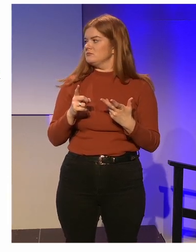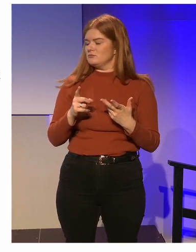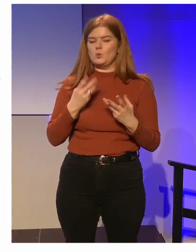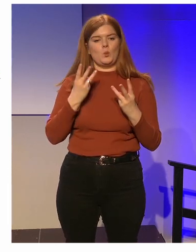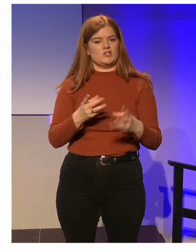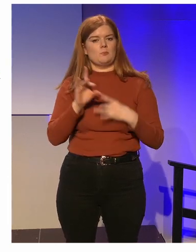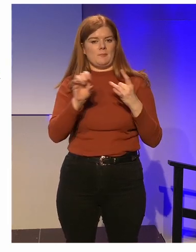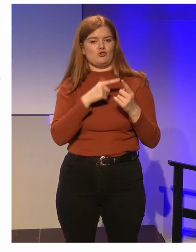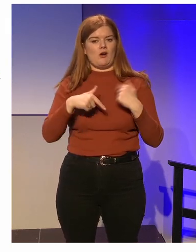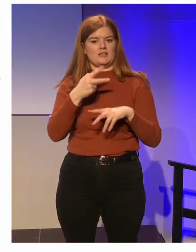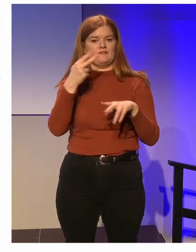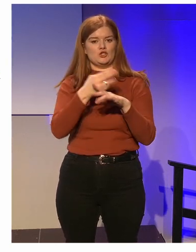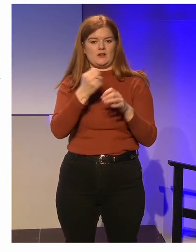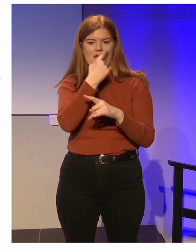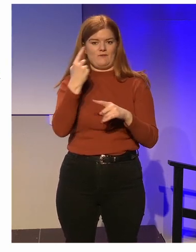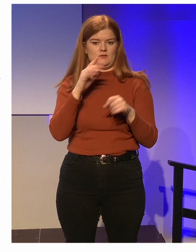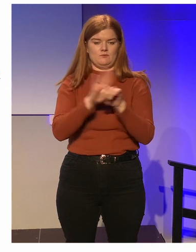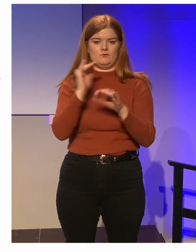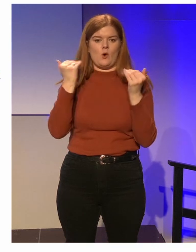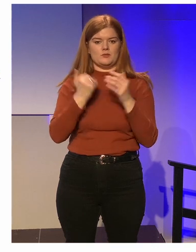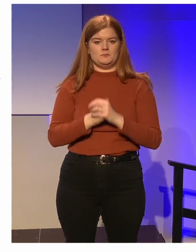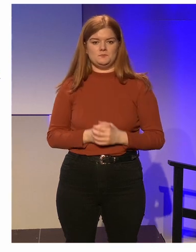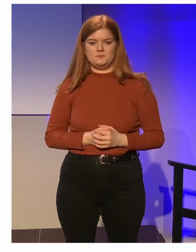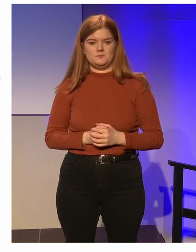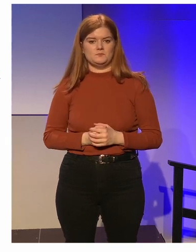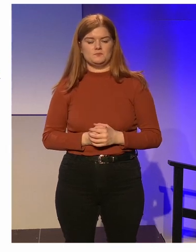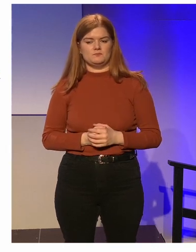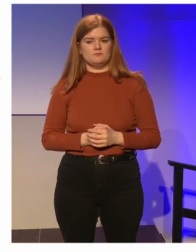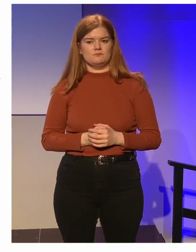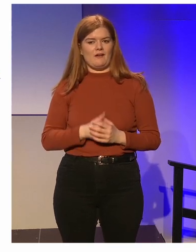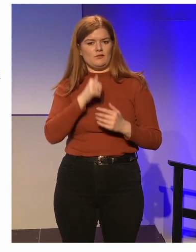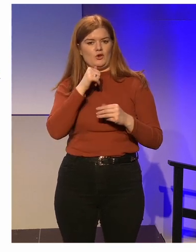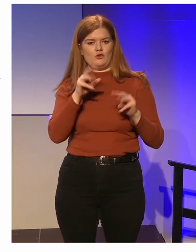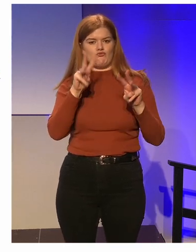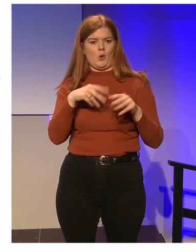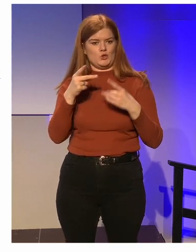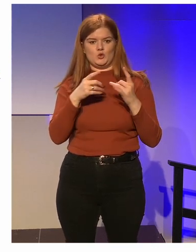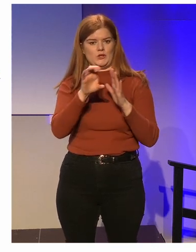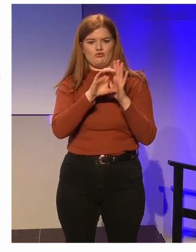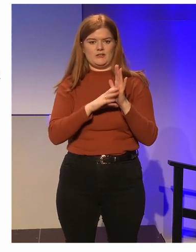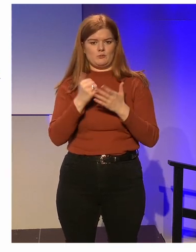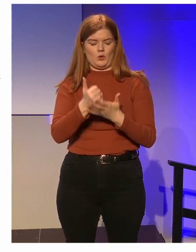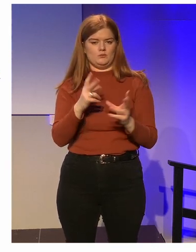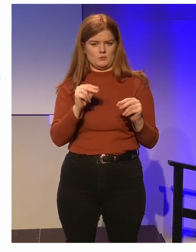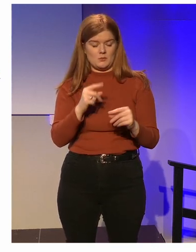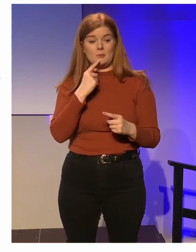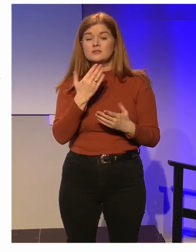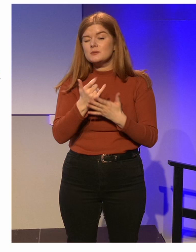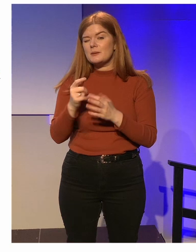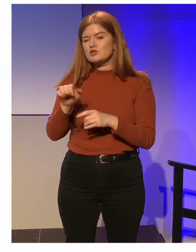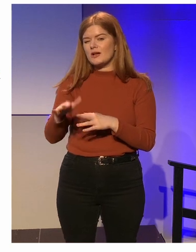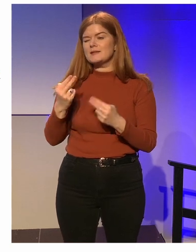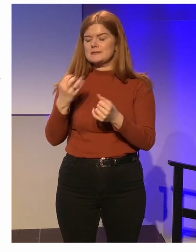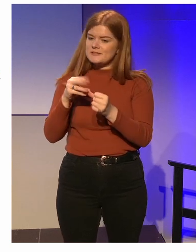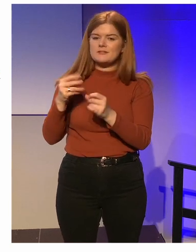making sure that our interventions are evidence-informed, that it's not, there's nothing wrong with doing curricular support, but sometimes a child needs